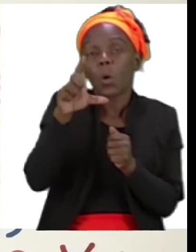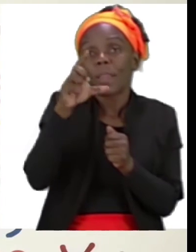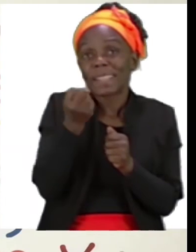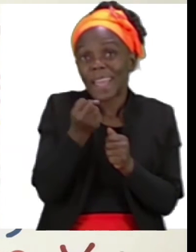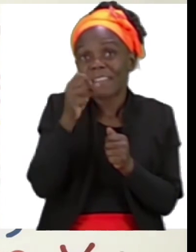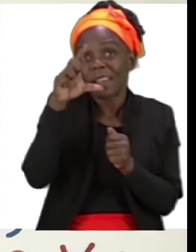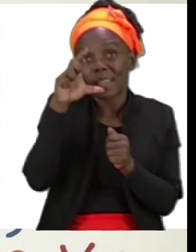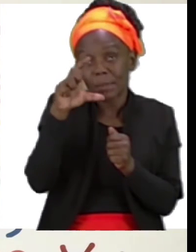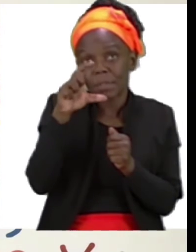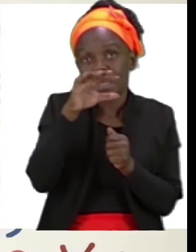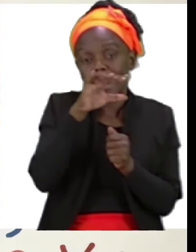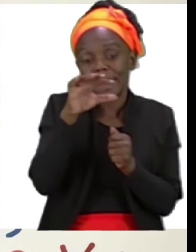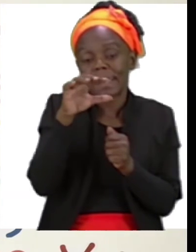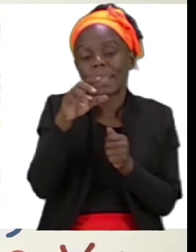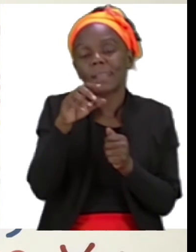it it?